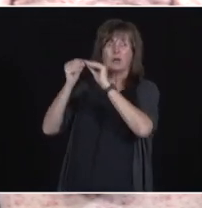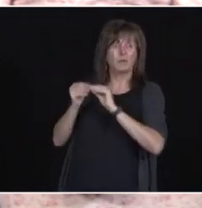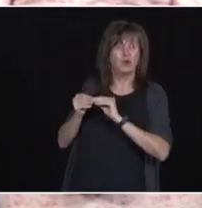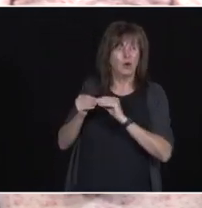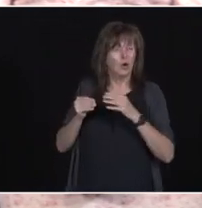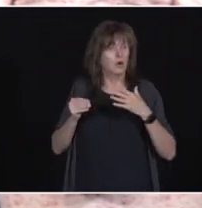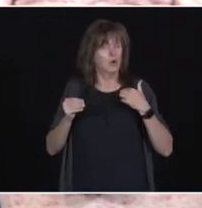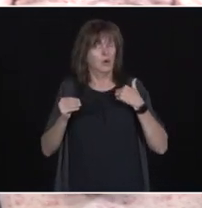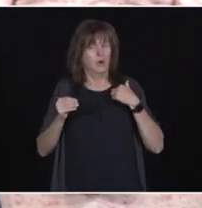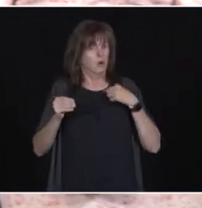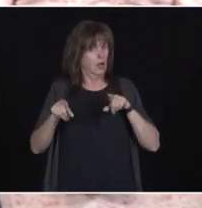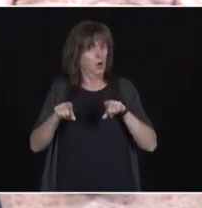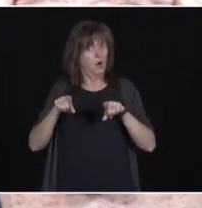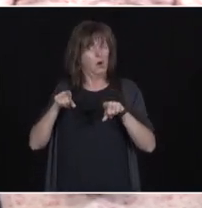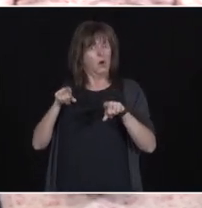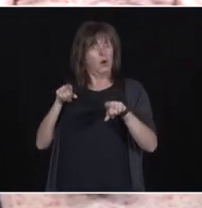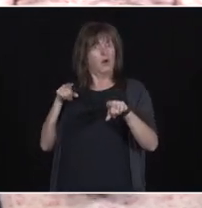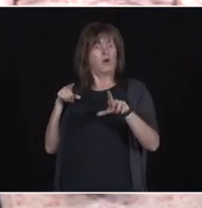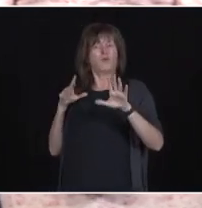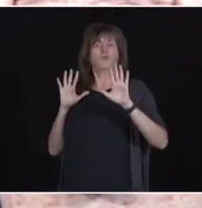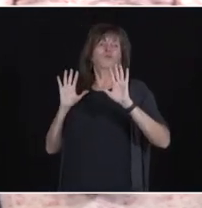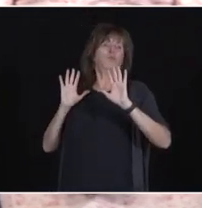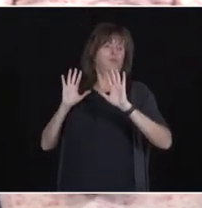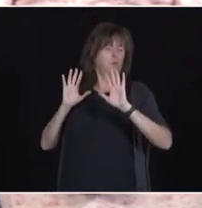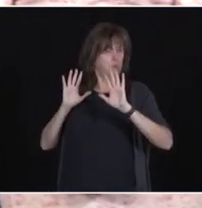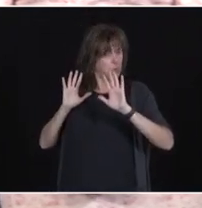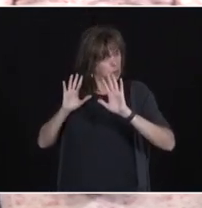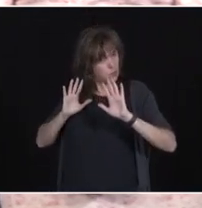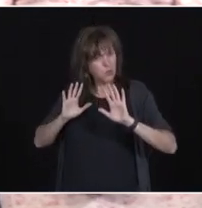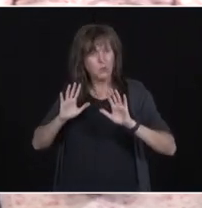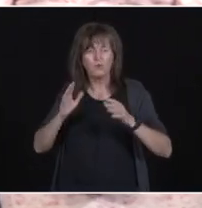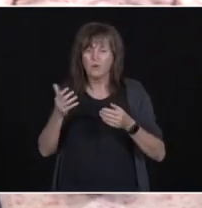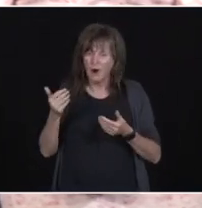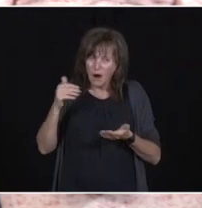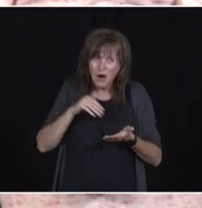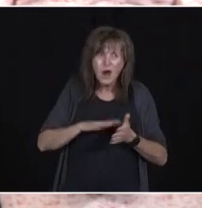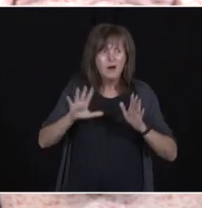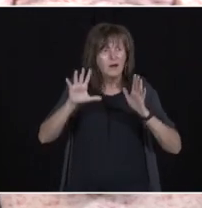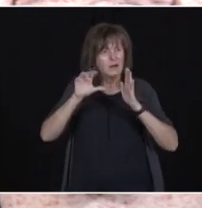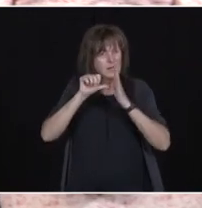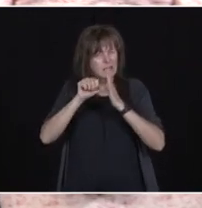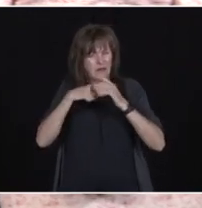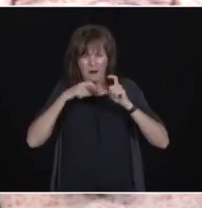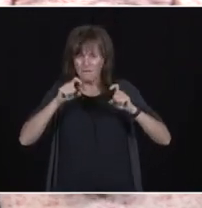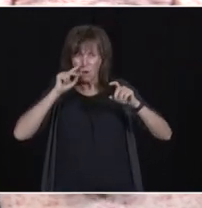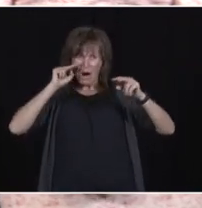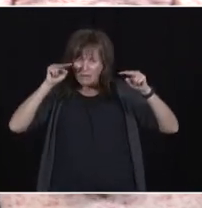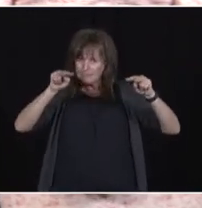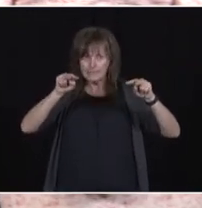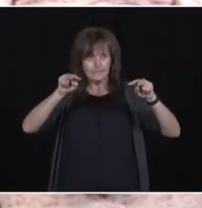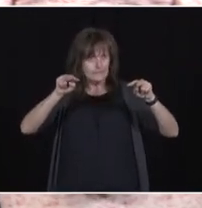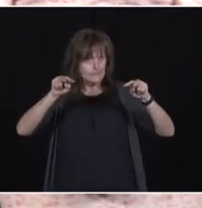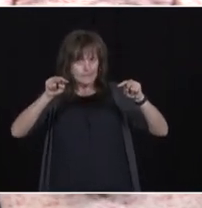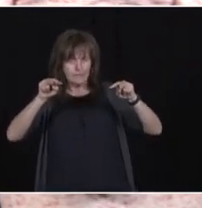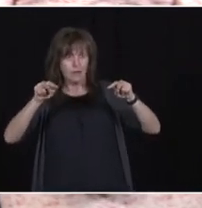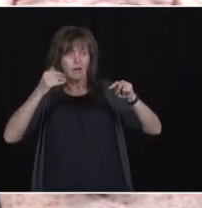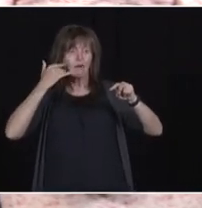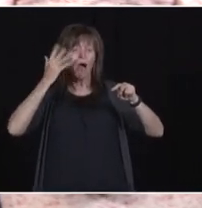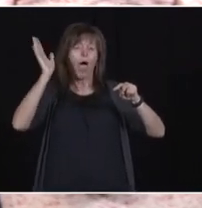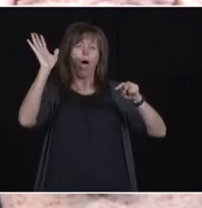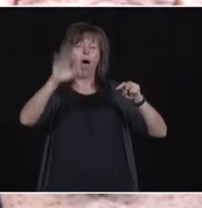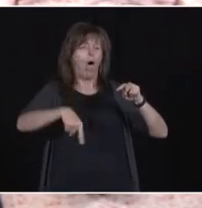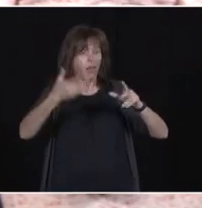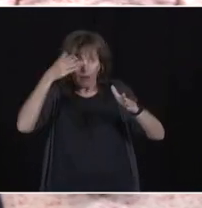It will come back and bite us in the backside, this second wave like we've never seen before. So by no means is this over.